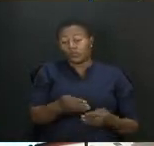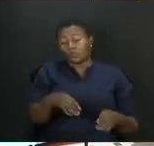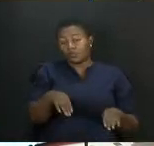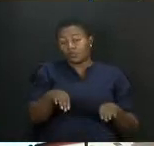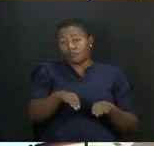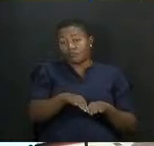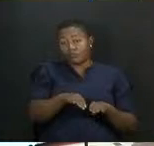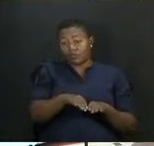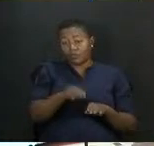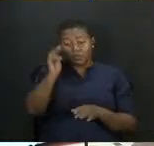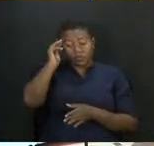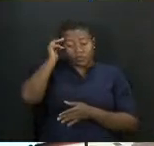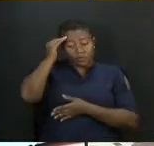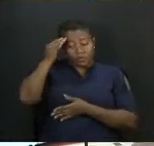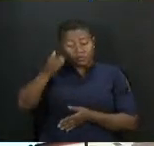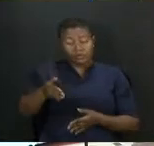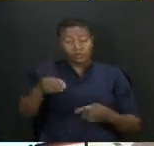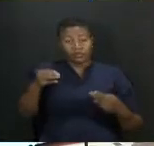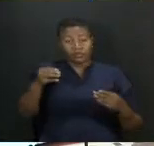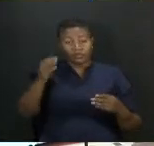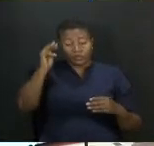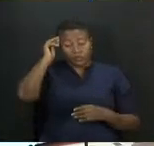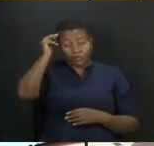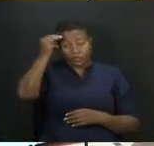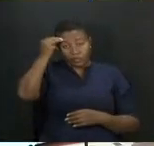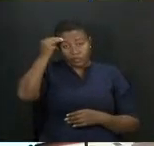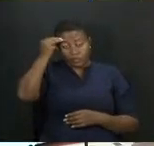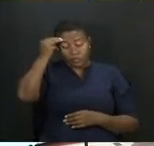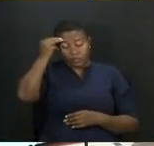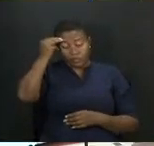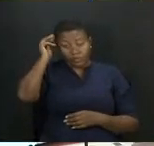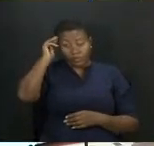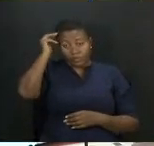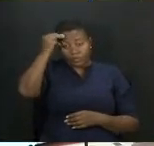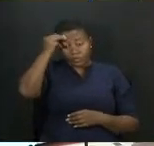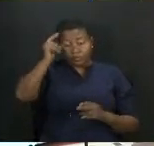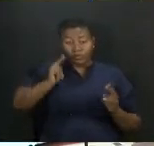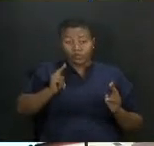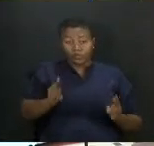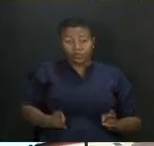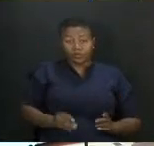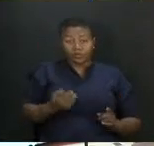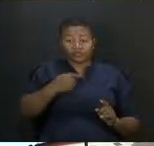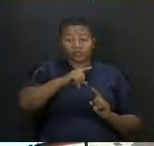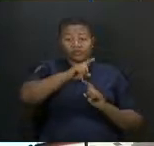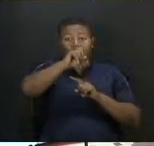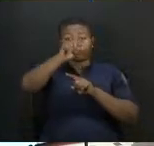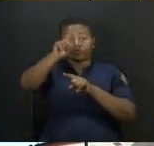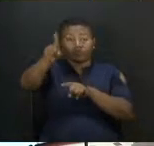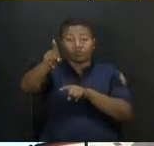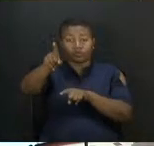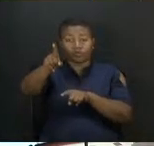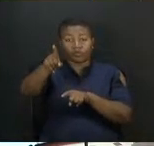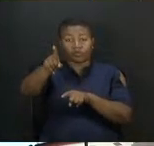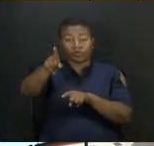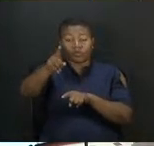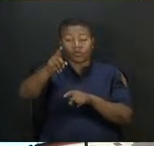has visited the Winneba Health Directorate, but